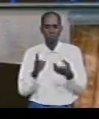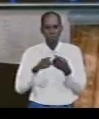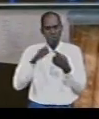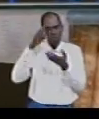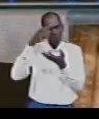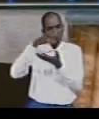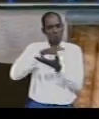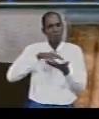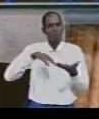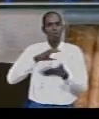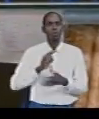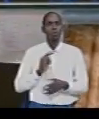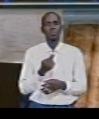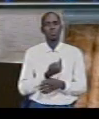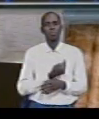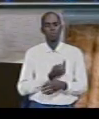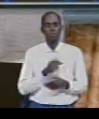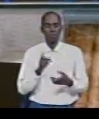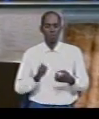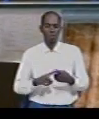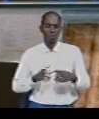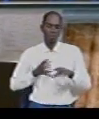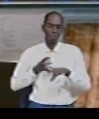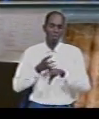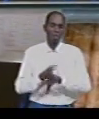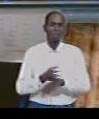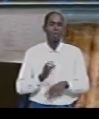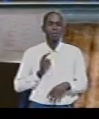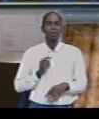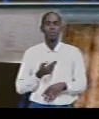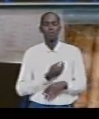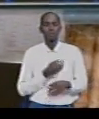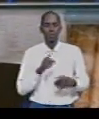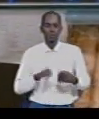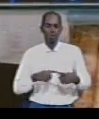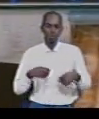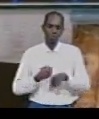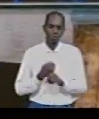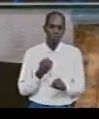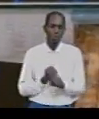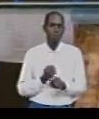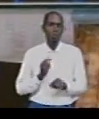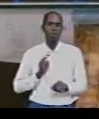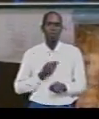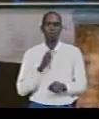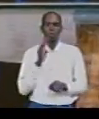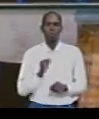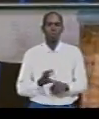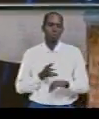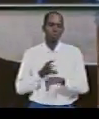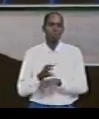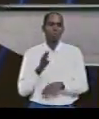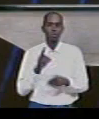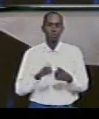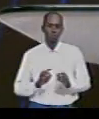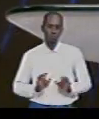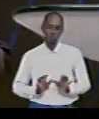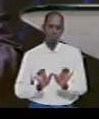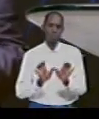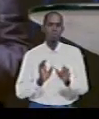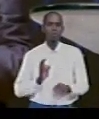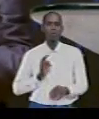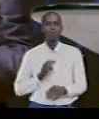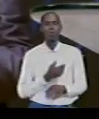us, to compel us, to grind us, to push us, to